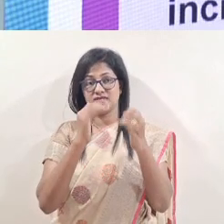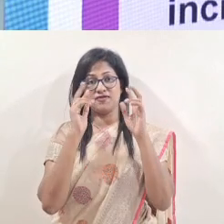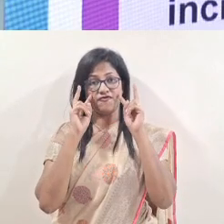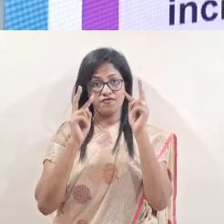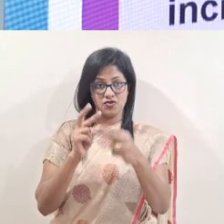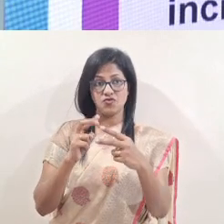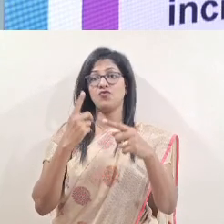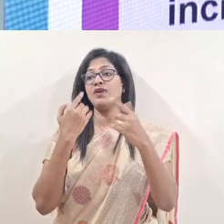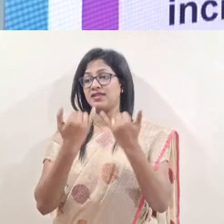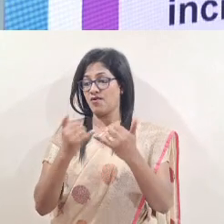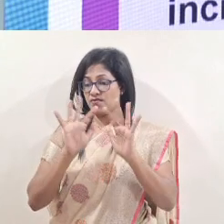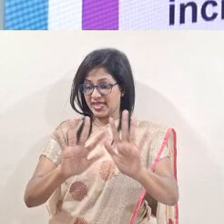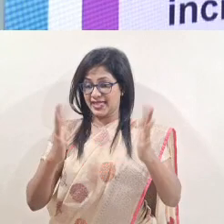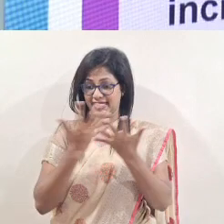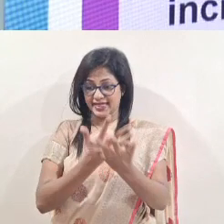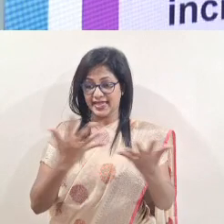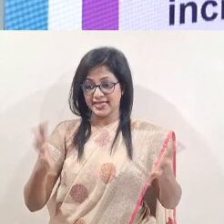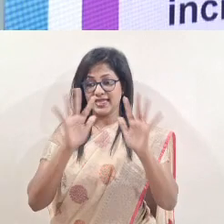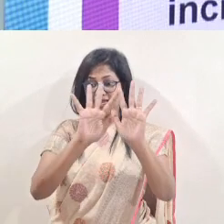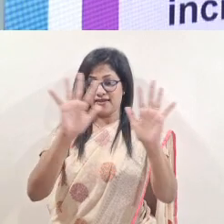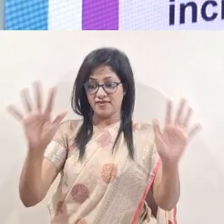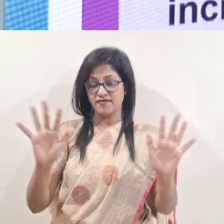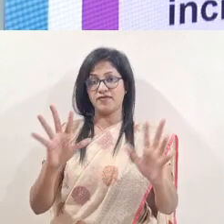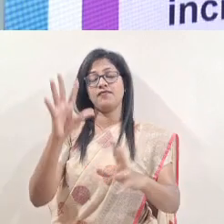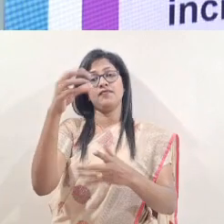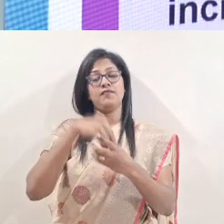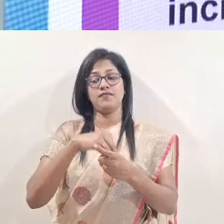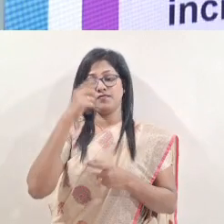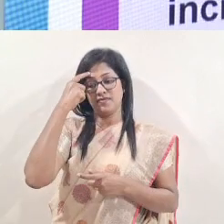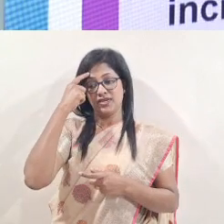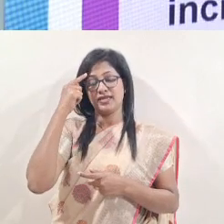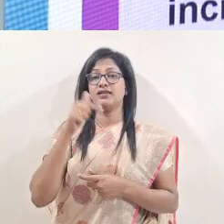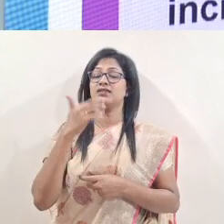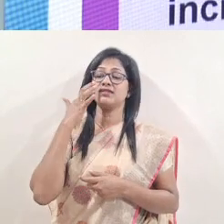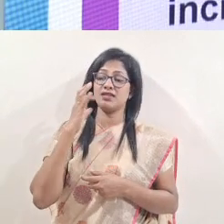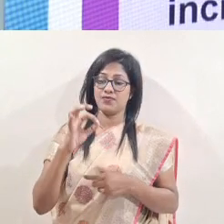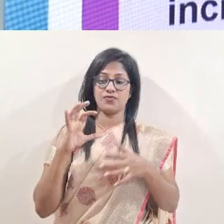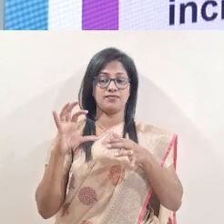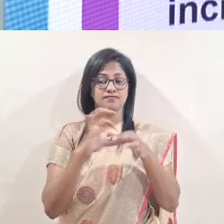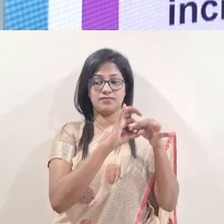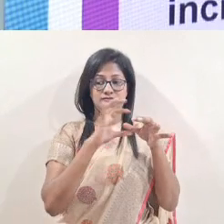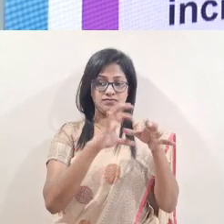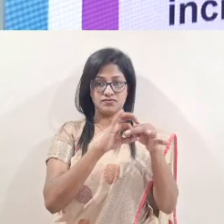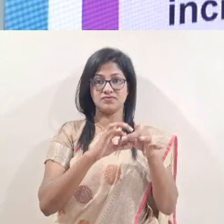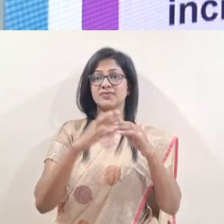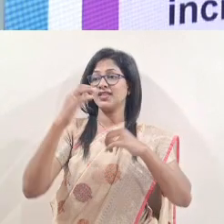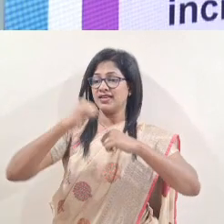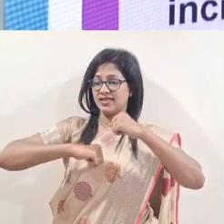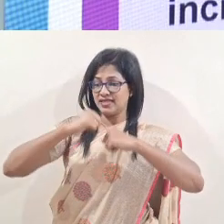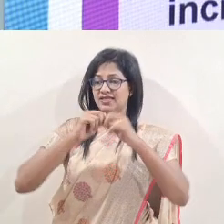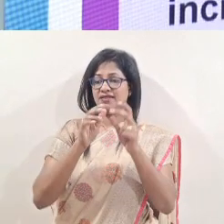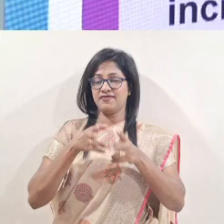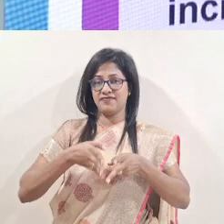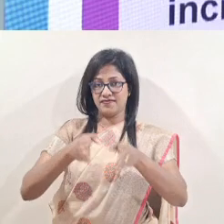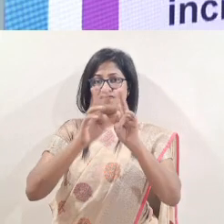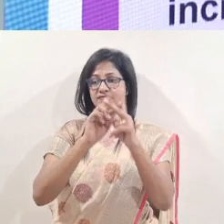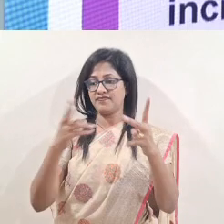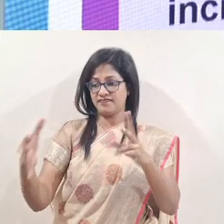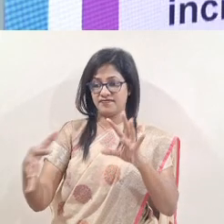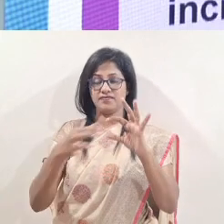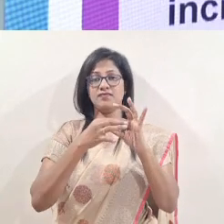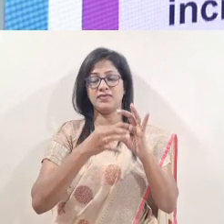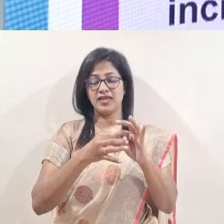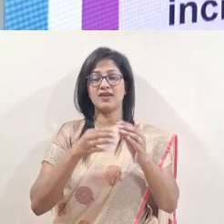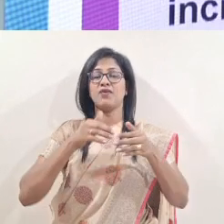existing infrastructure that is already available. It is important to associate with the other infrastructure facilities like water supply, solid waste,